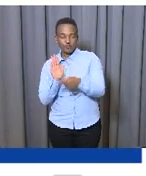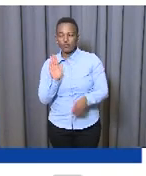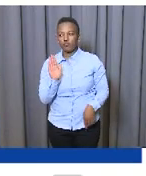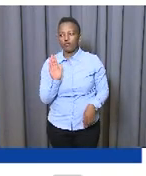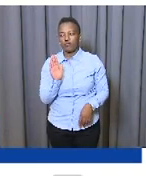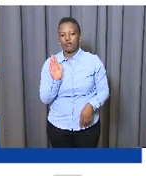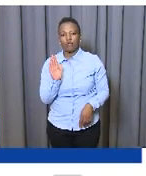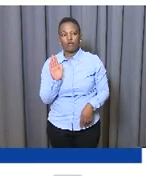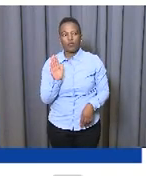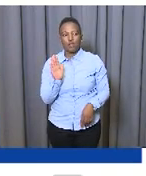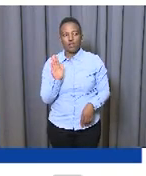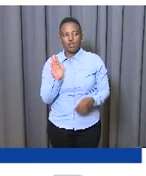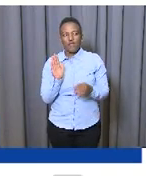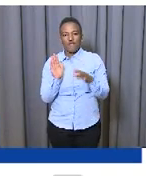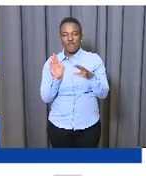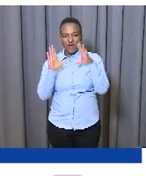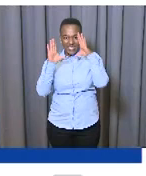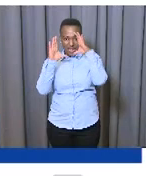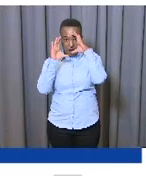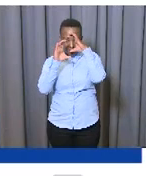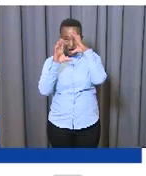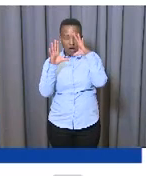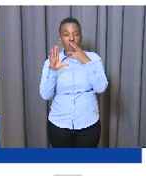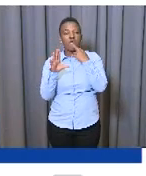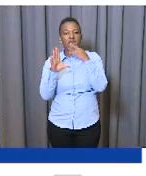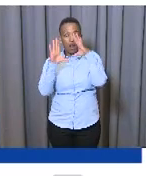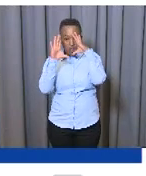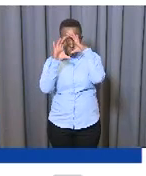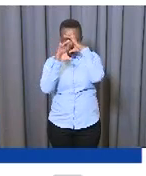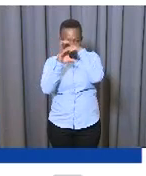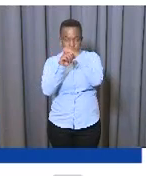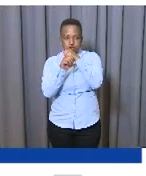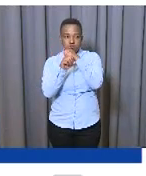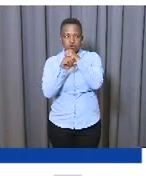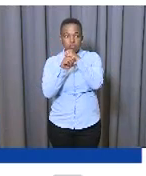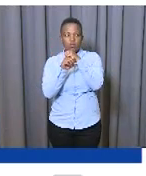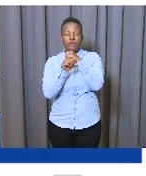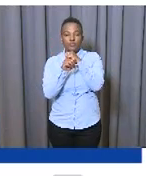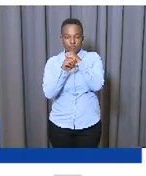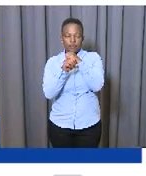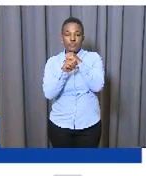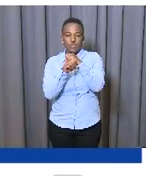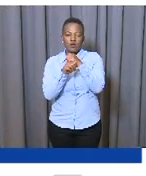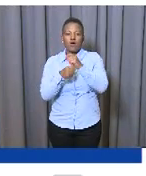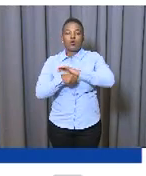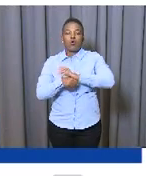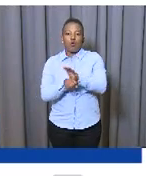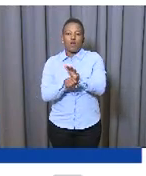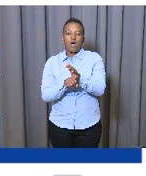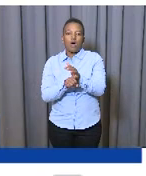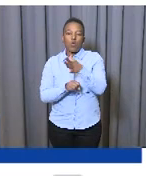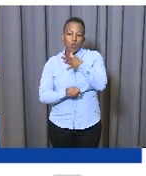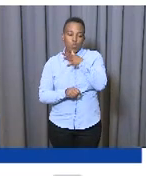so the darker the color, it means the more the cases are, and the